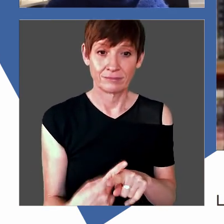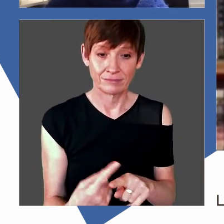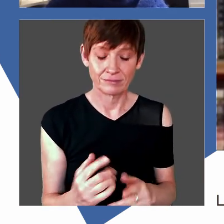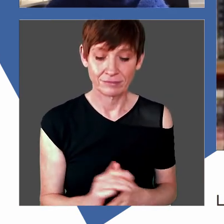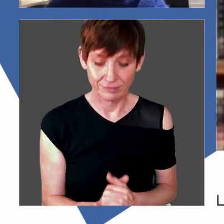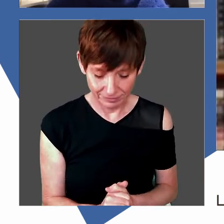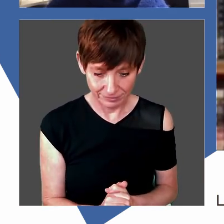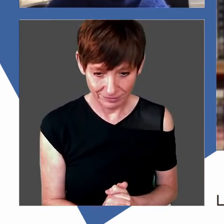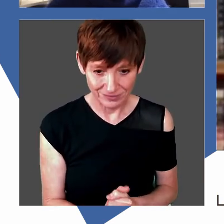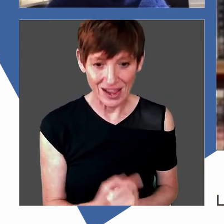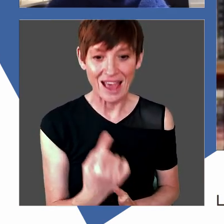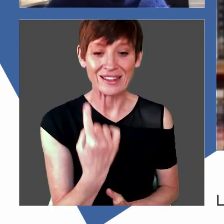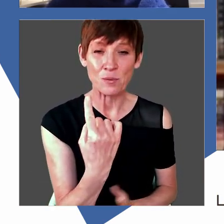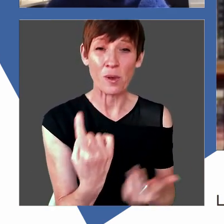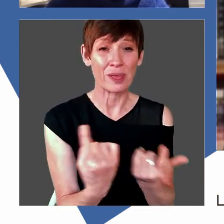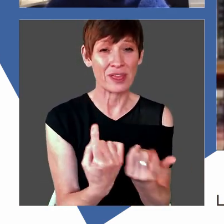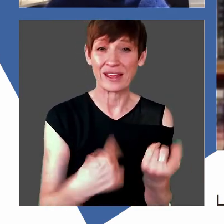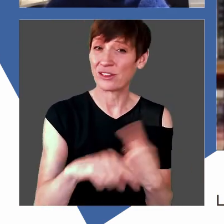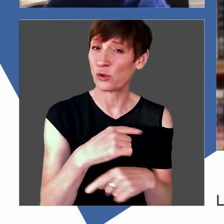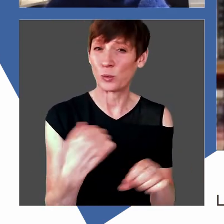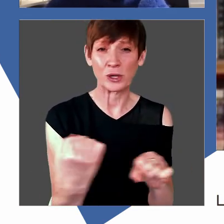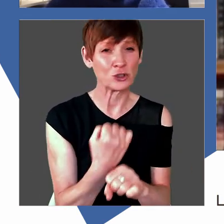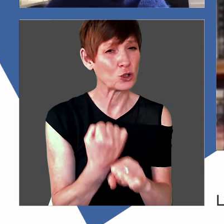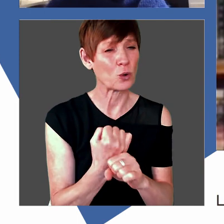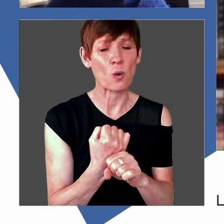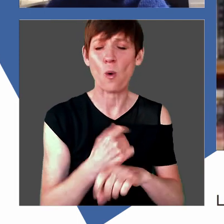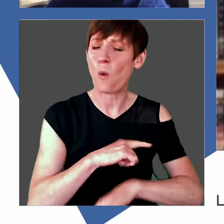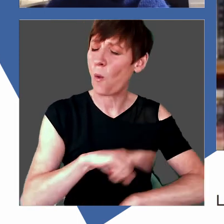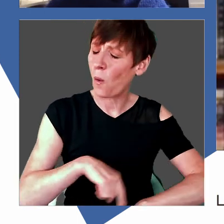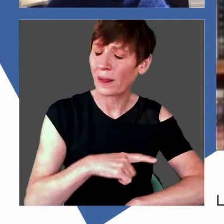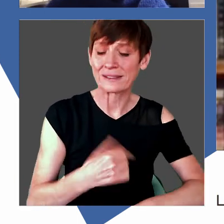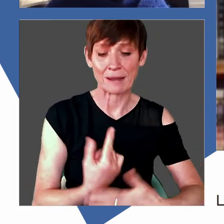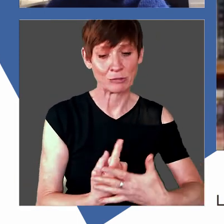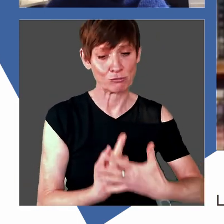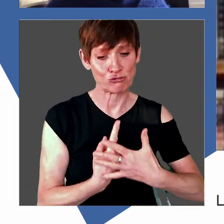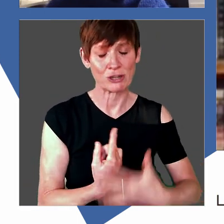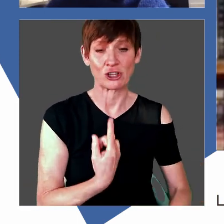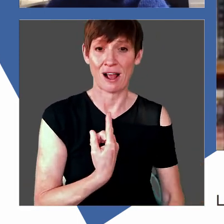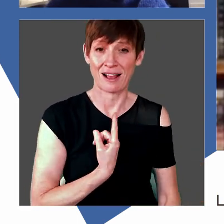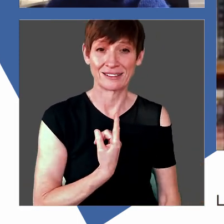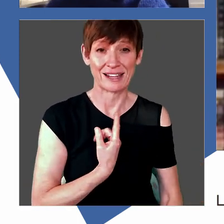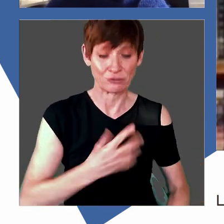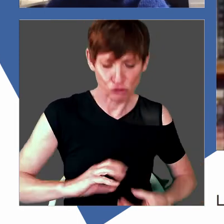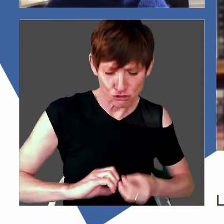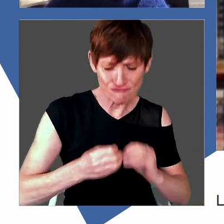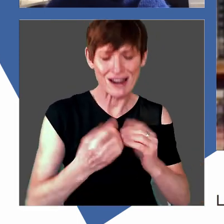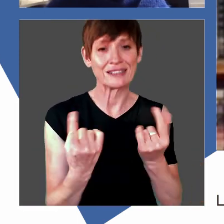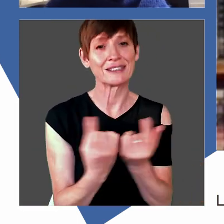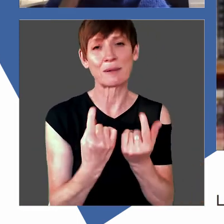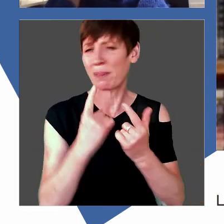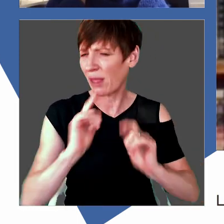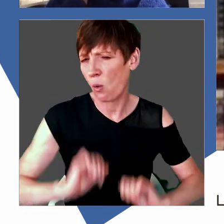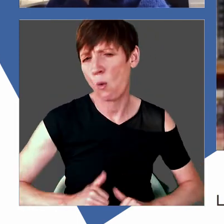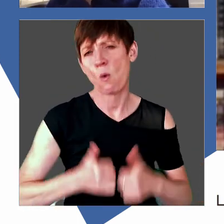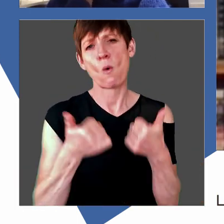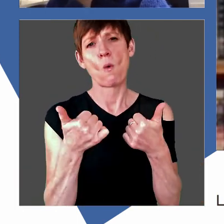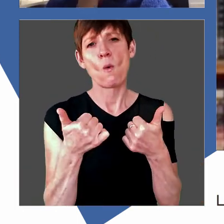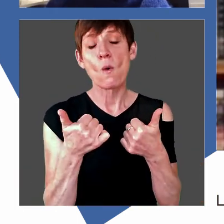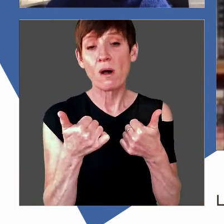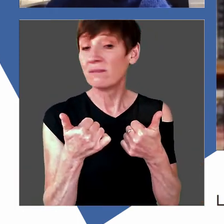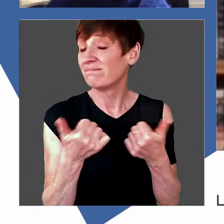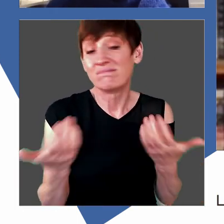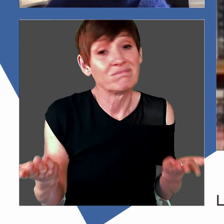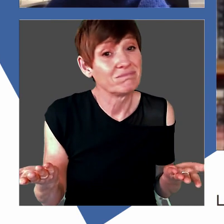one of the things we do all the time as artists, put lots of pressure on ourselves to try and generate something that's really, really good and really, really meaningful. And I think